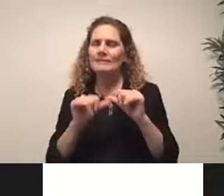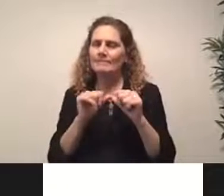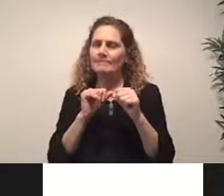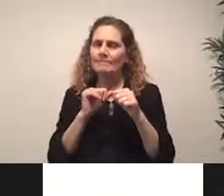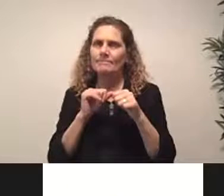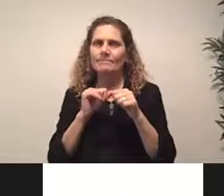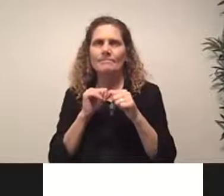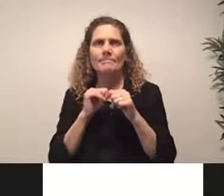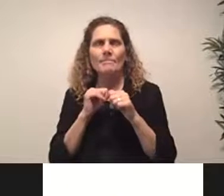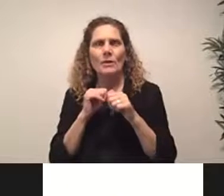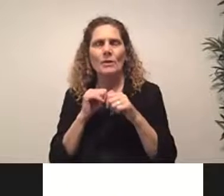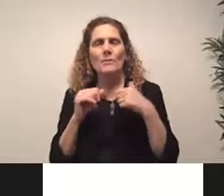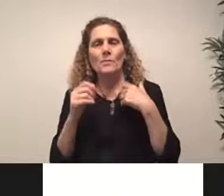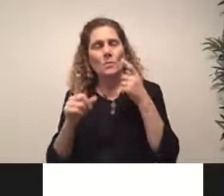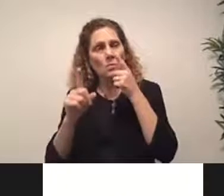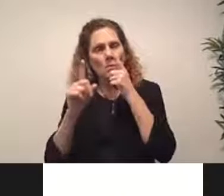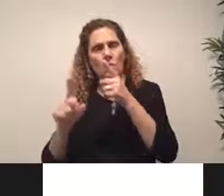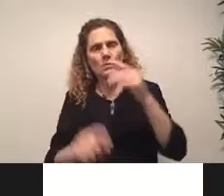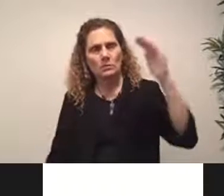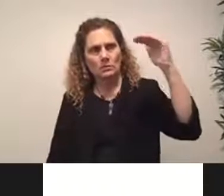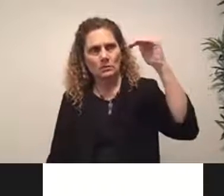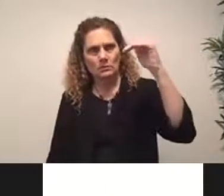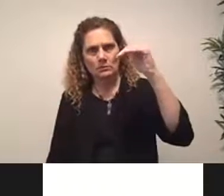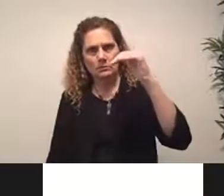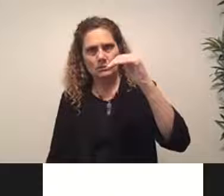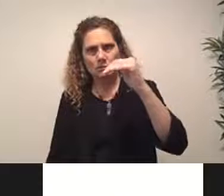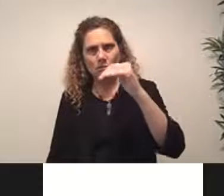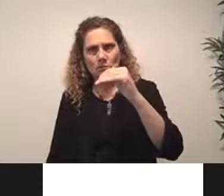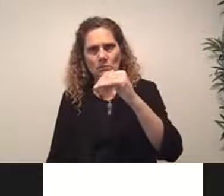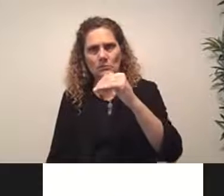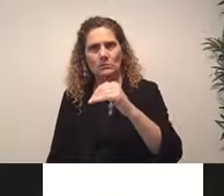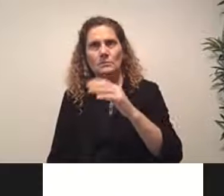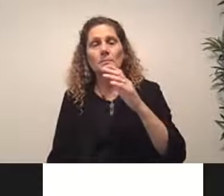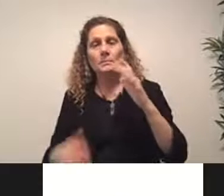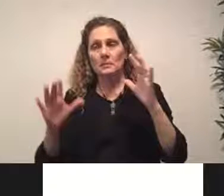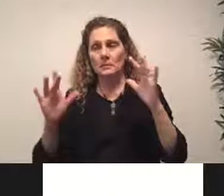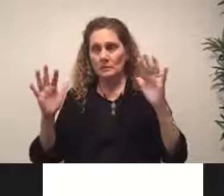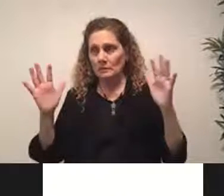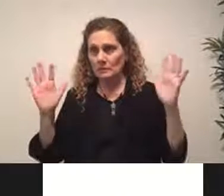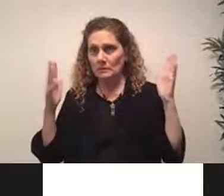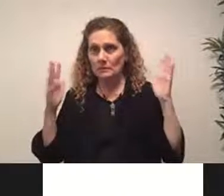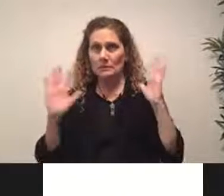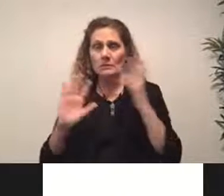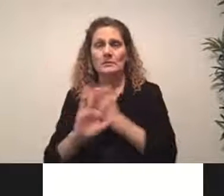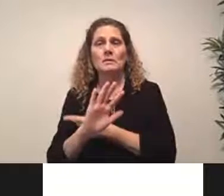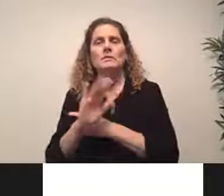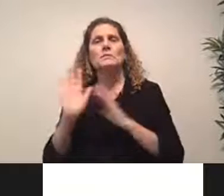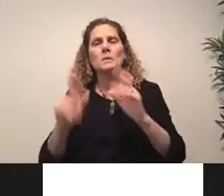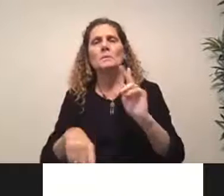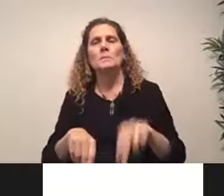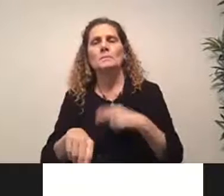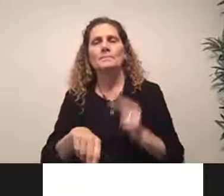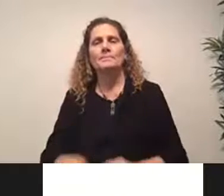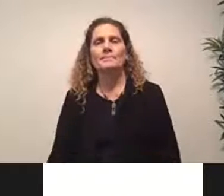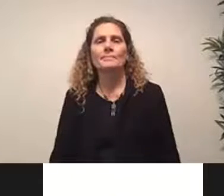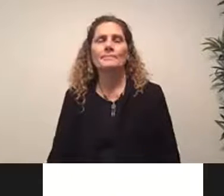to more normal behavior. On the vaccine front, I wanted to touch briefly on vaccine prioritization. I